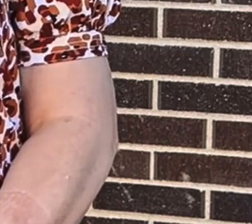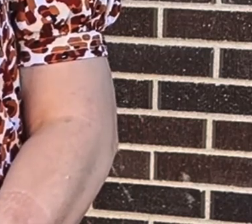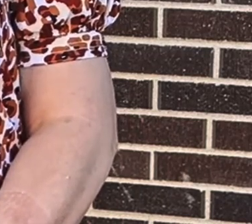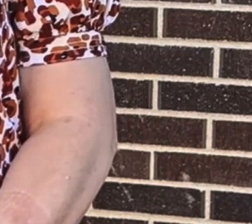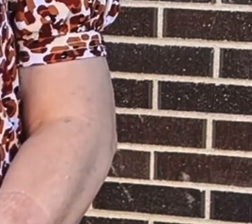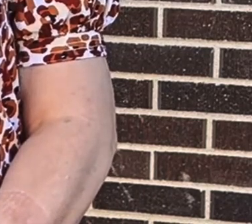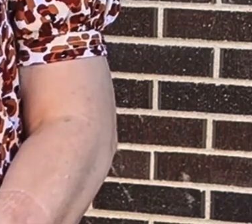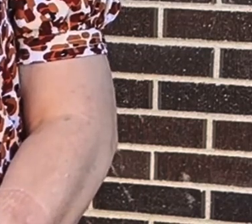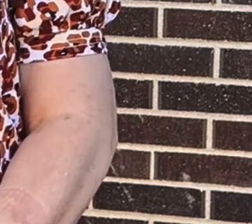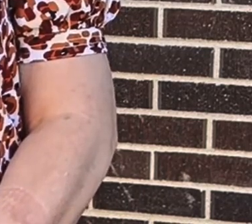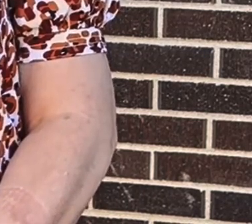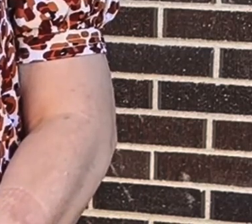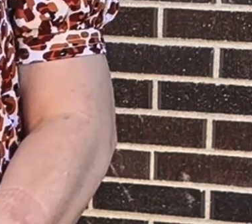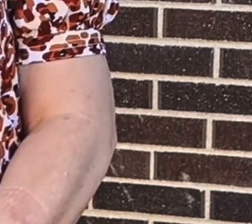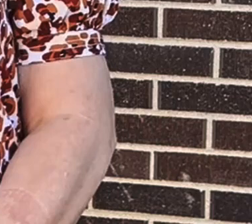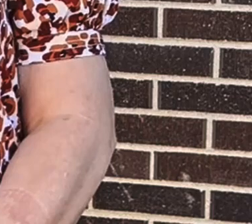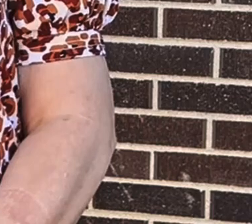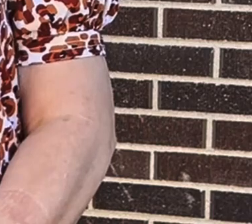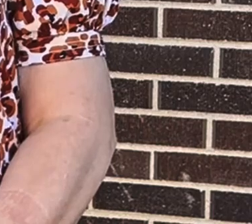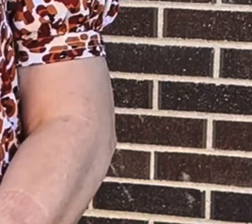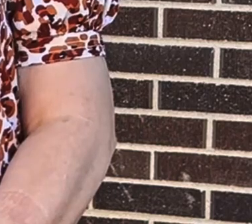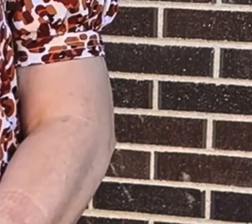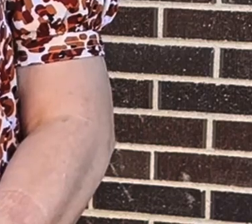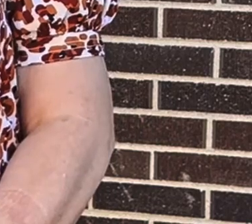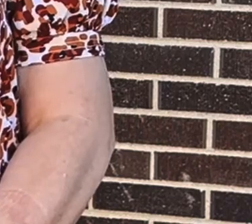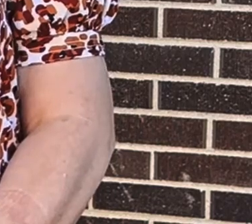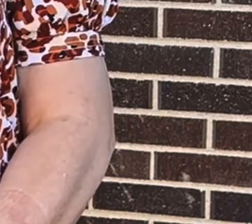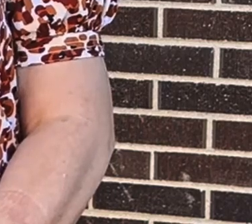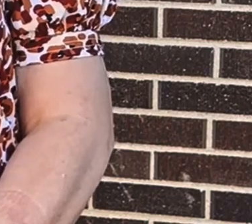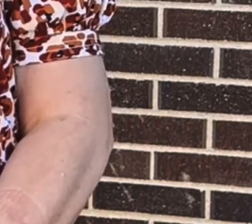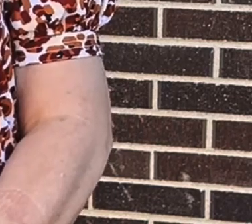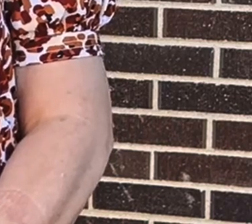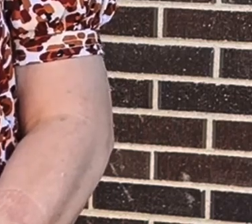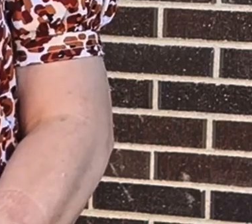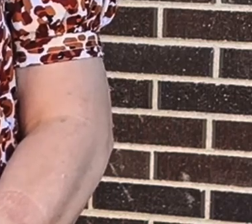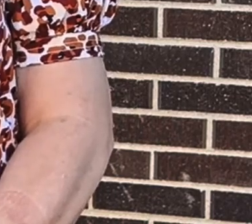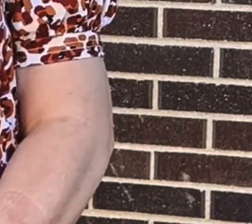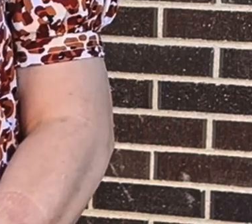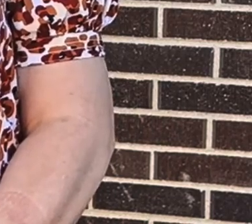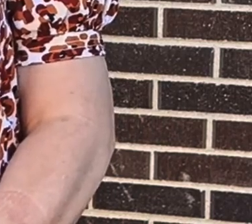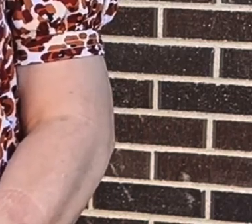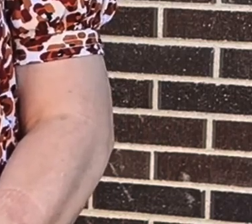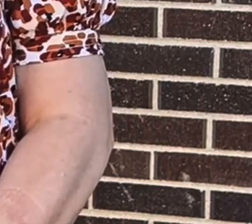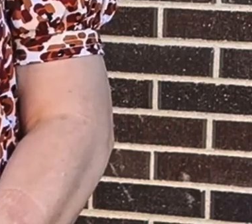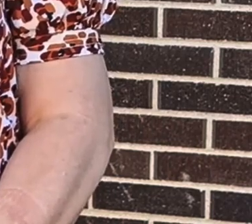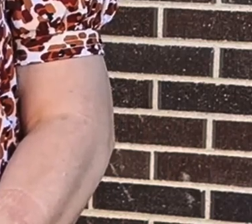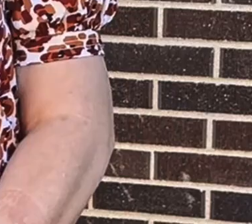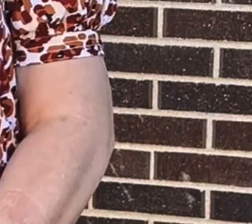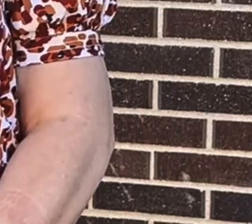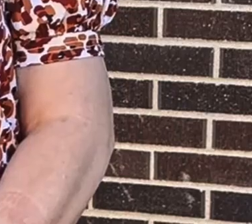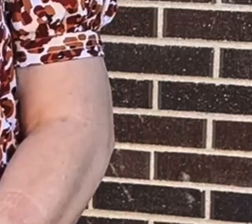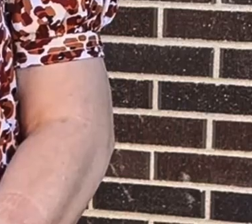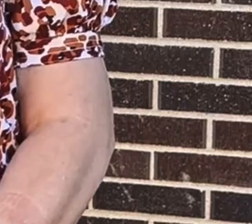cancer. And many people prayed for me. And I think the prayer sustained Vince and I. So I wanted to thank